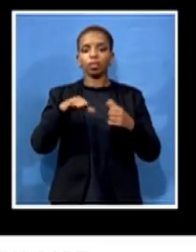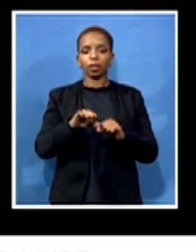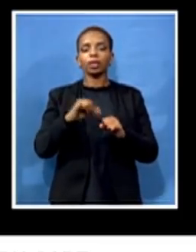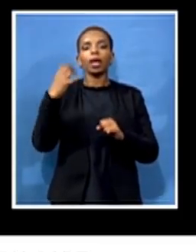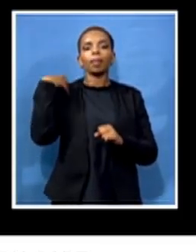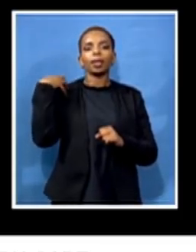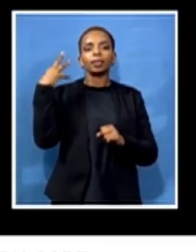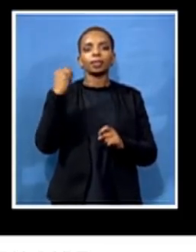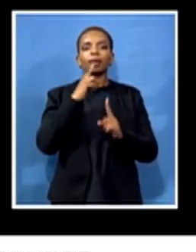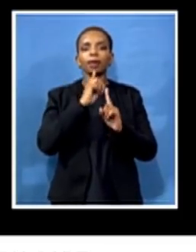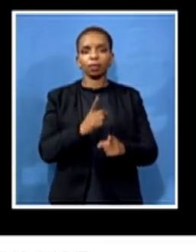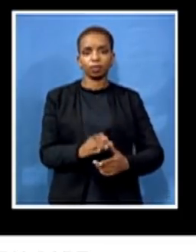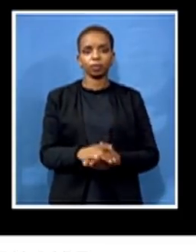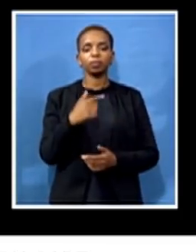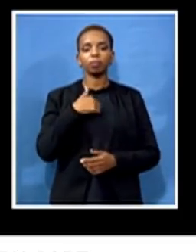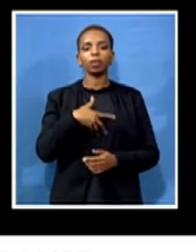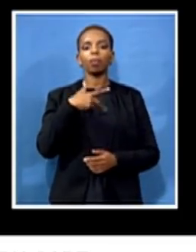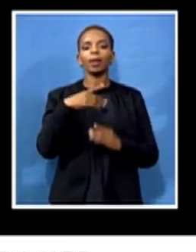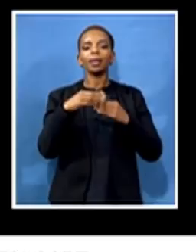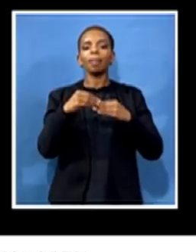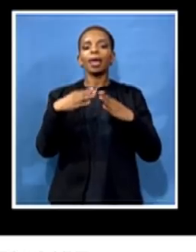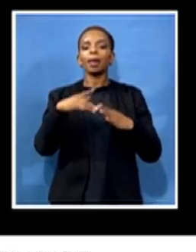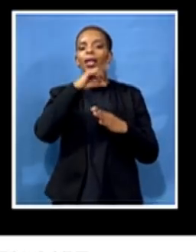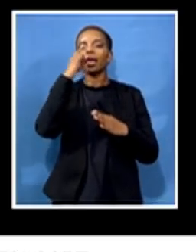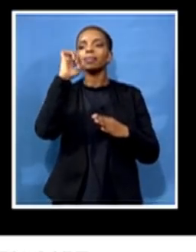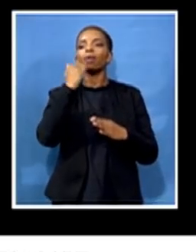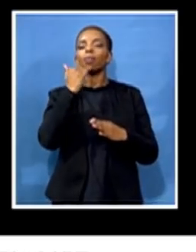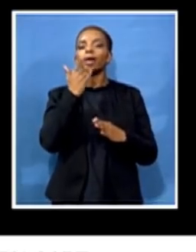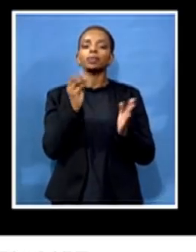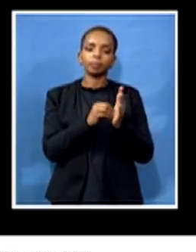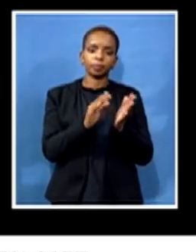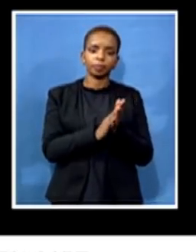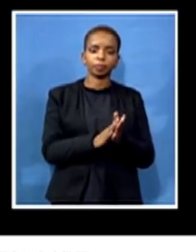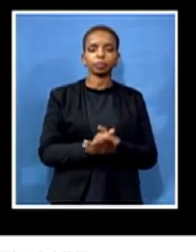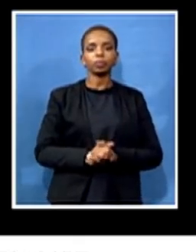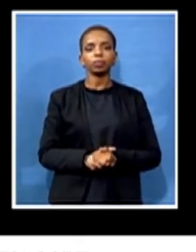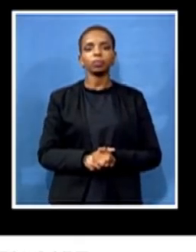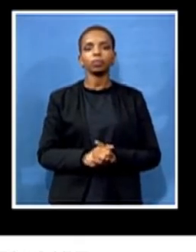KZN. I'm next. It's Ricardo Mtem. Honorable Mikalakis.